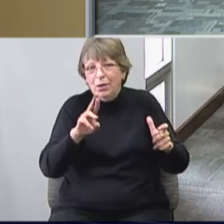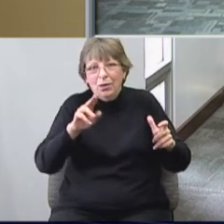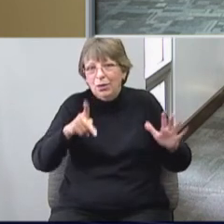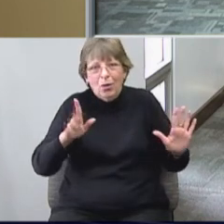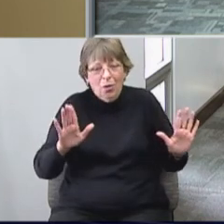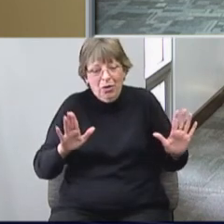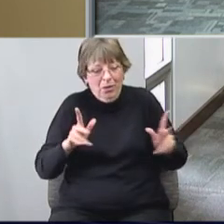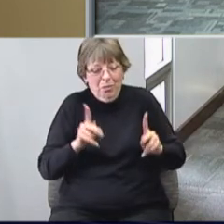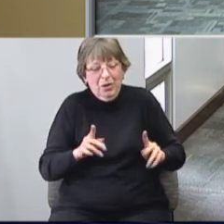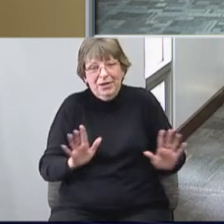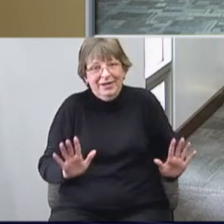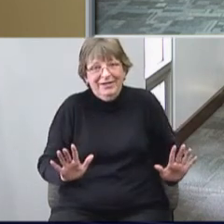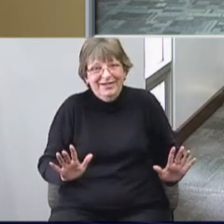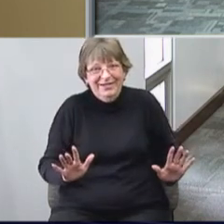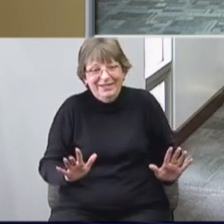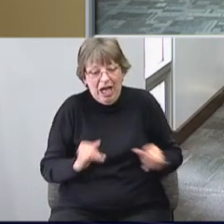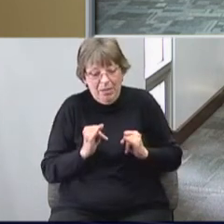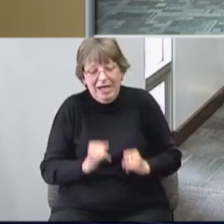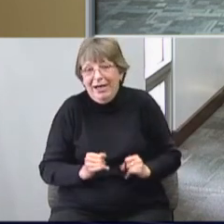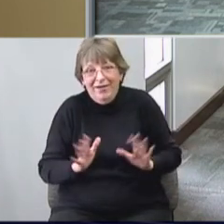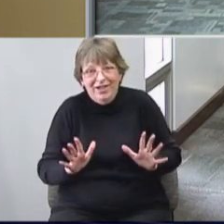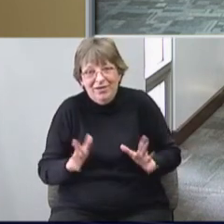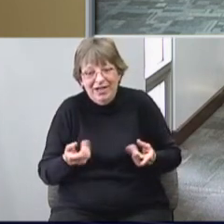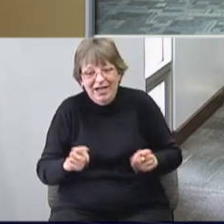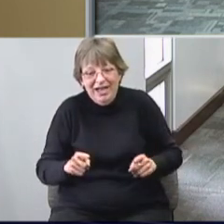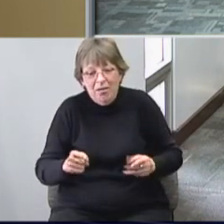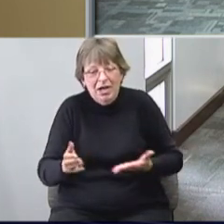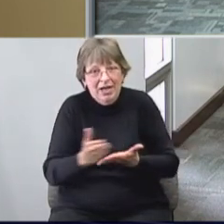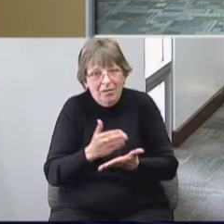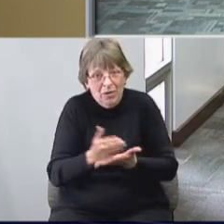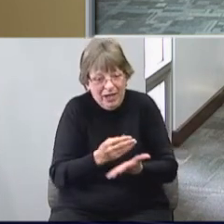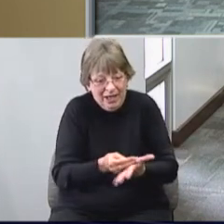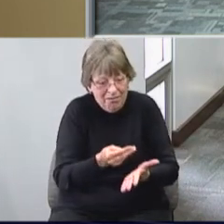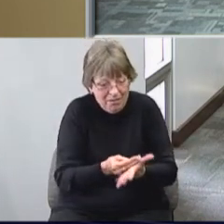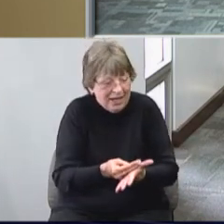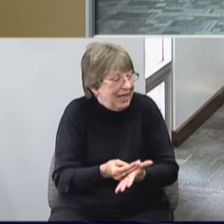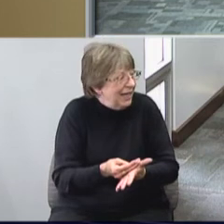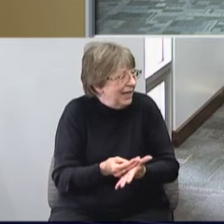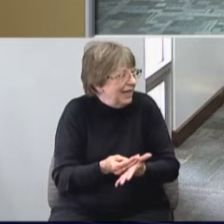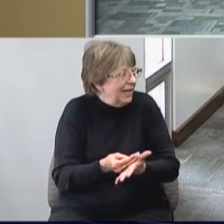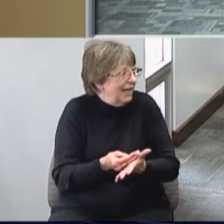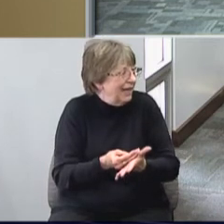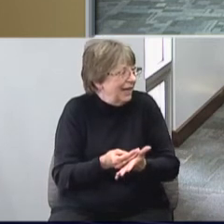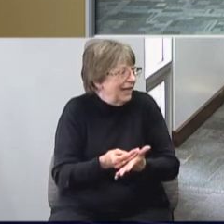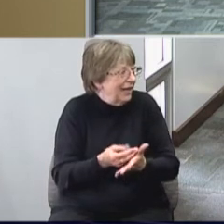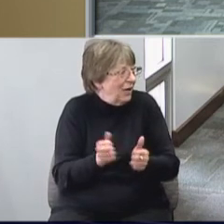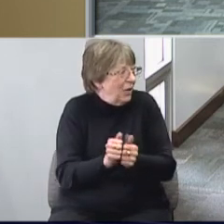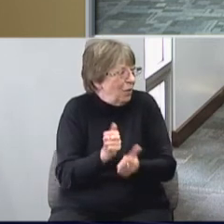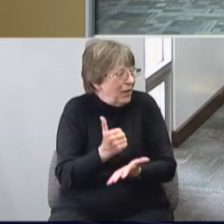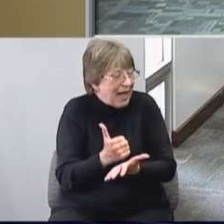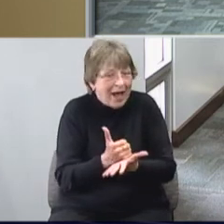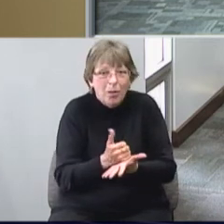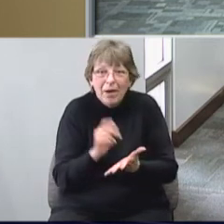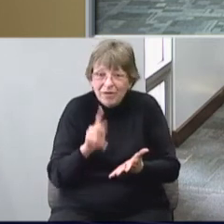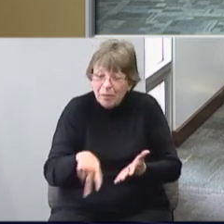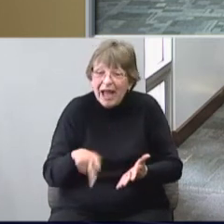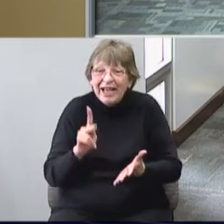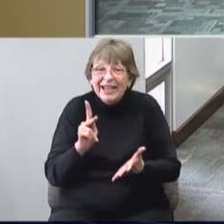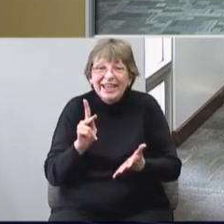person, and as I bring in funds, with the help of the banks, I